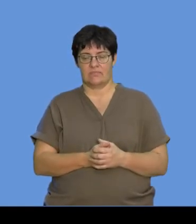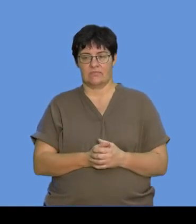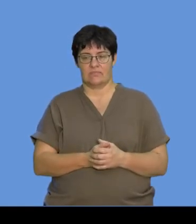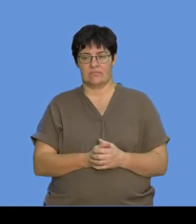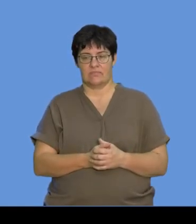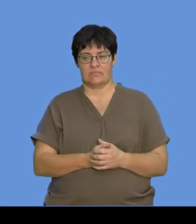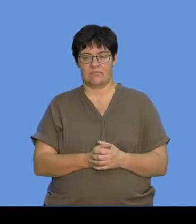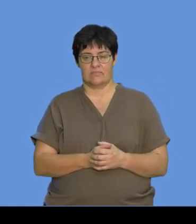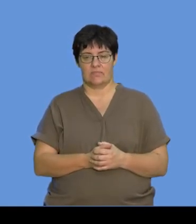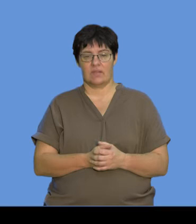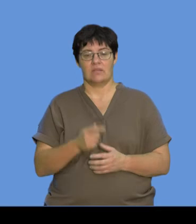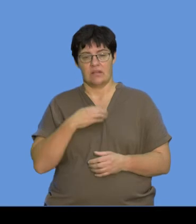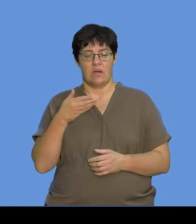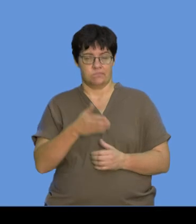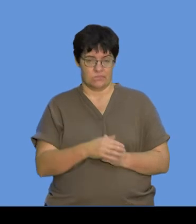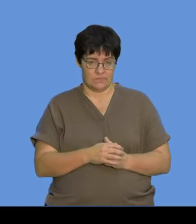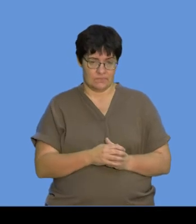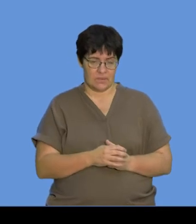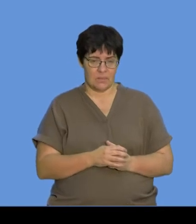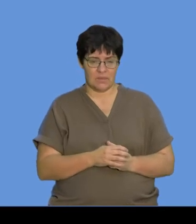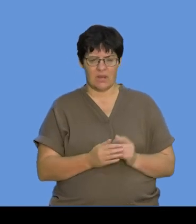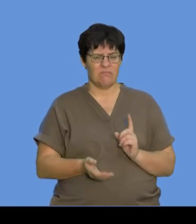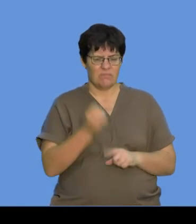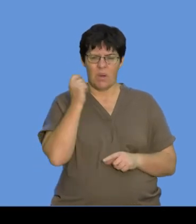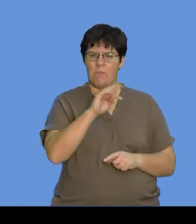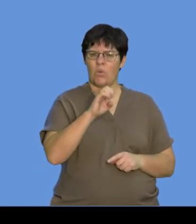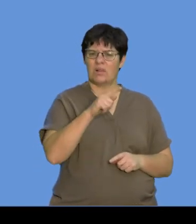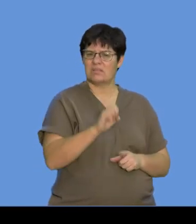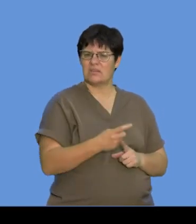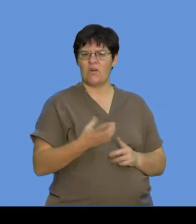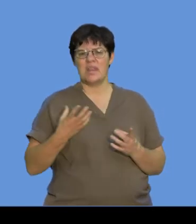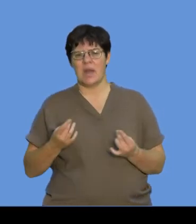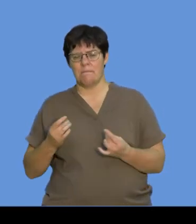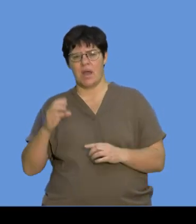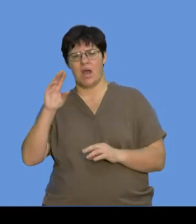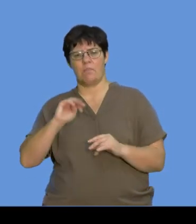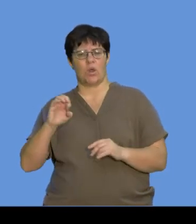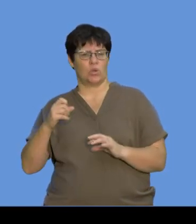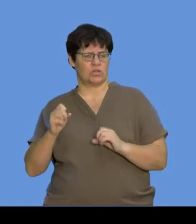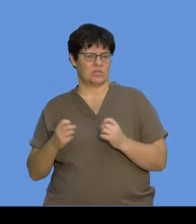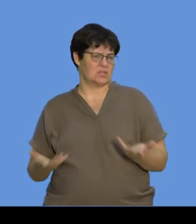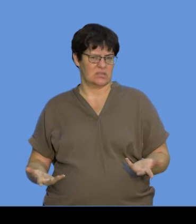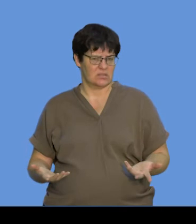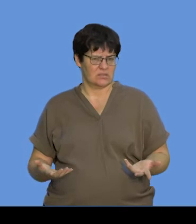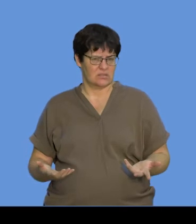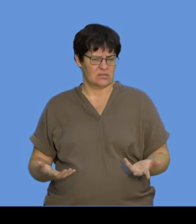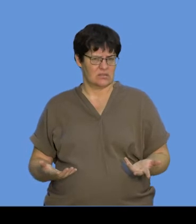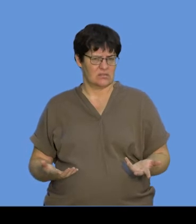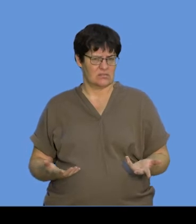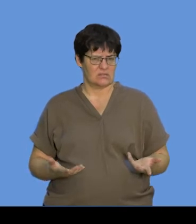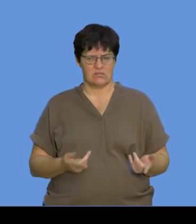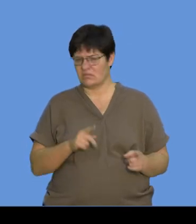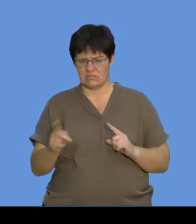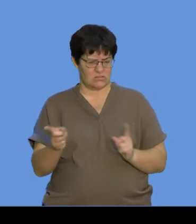water, okay? This is what we're talking about, okay, that are present. But how do we get from moles to number of